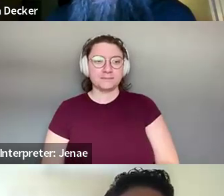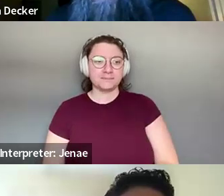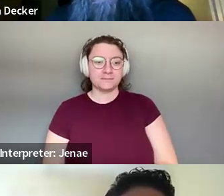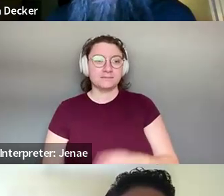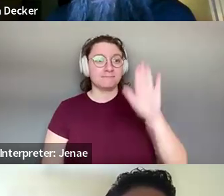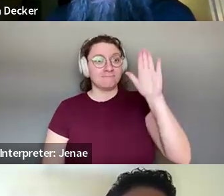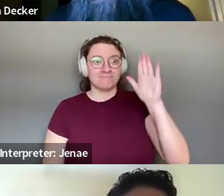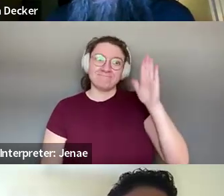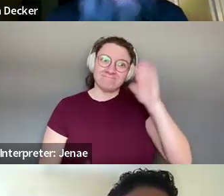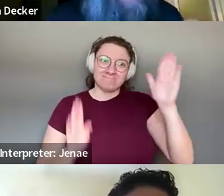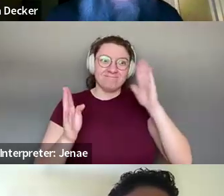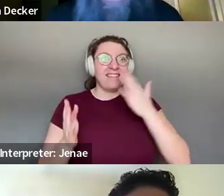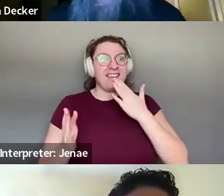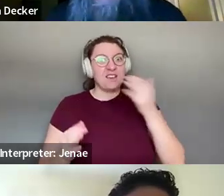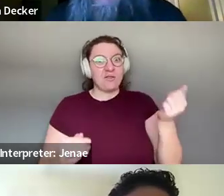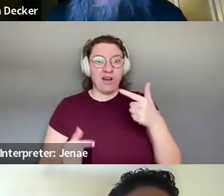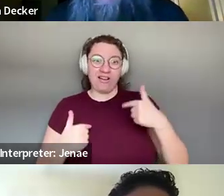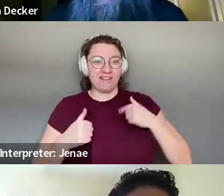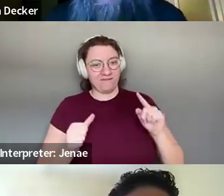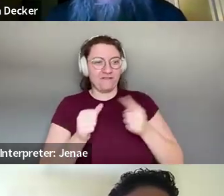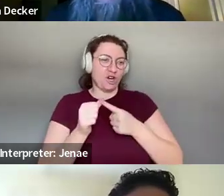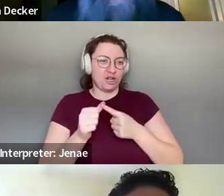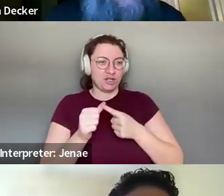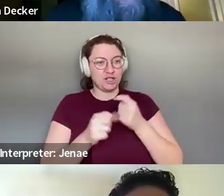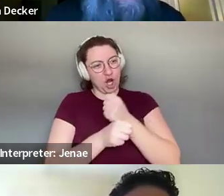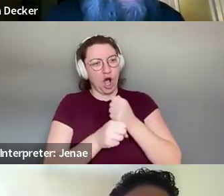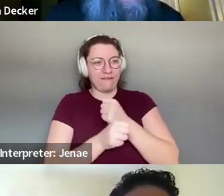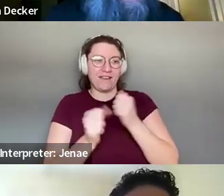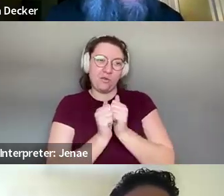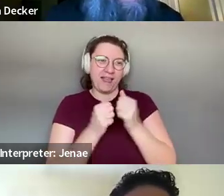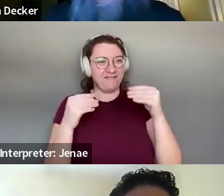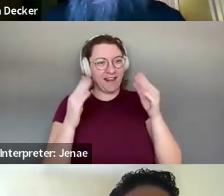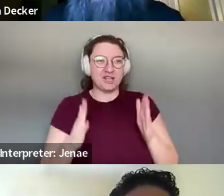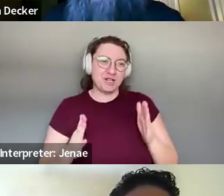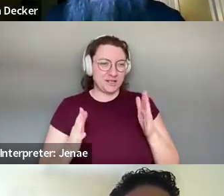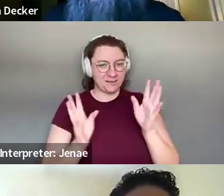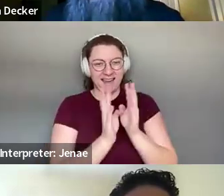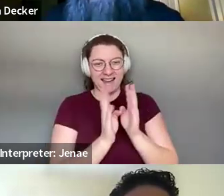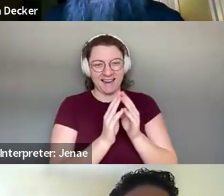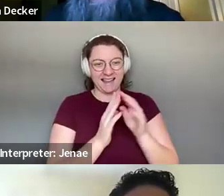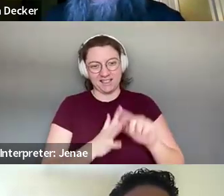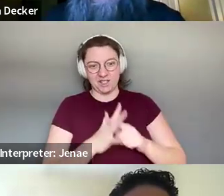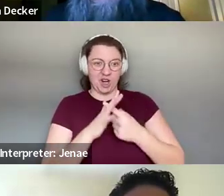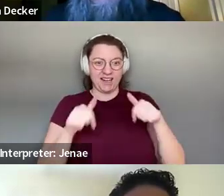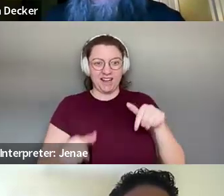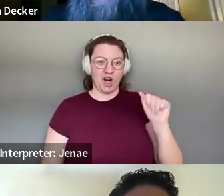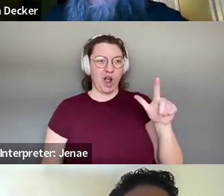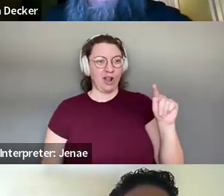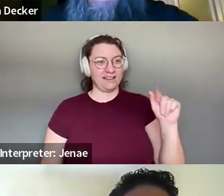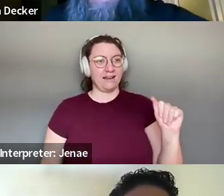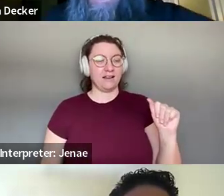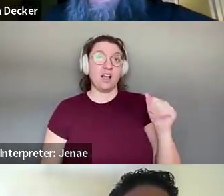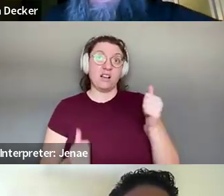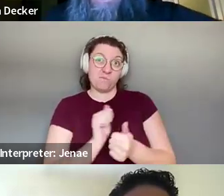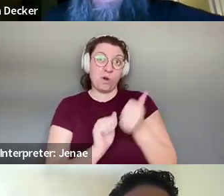Hello, thank you all for having me. This is my first Coffee with Vendors meeting. I'm getting settled in here at Alta, and predominantly